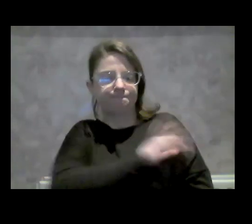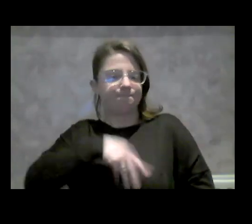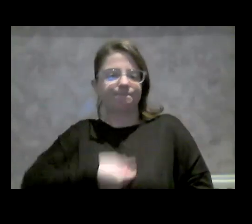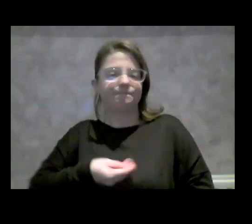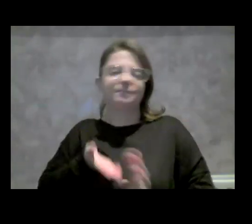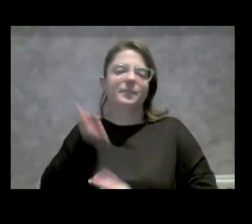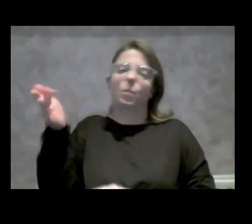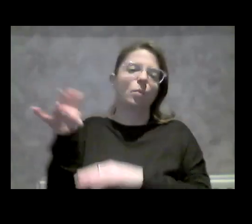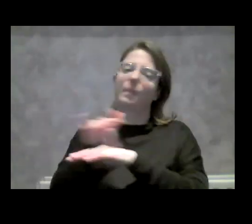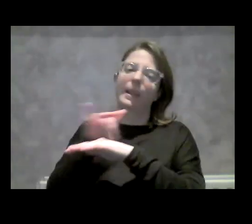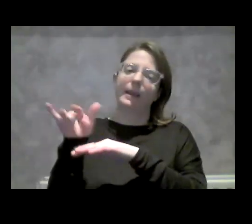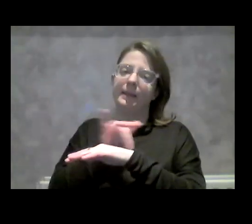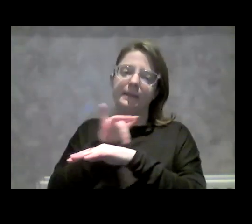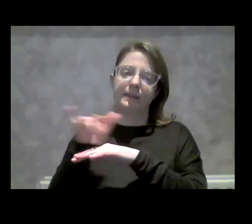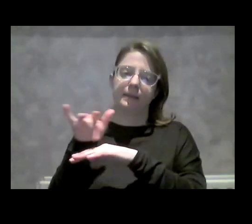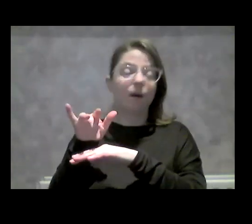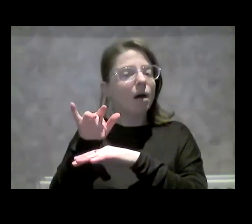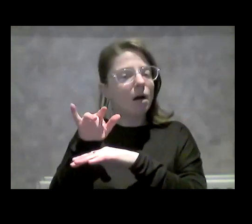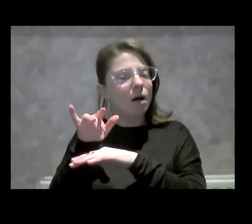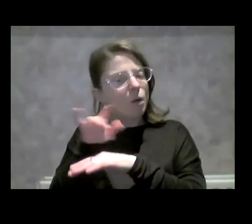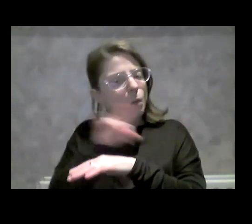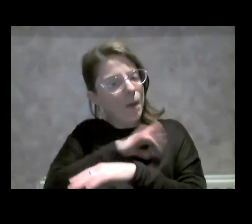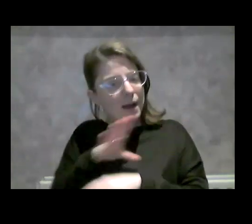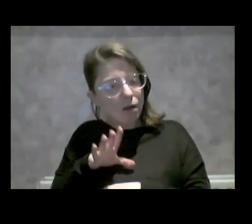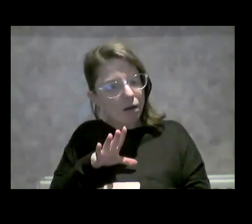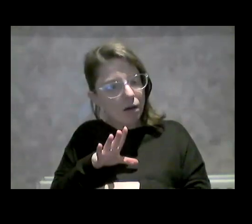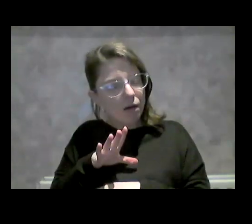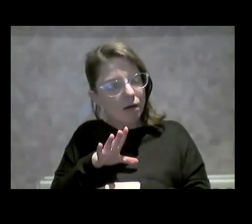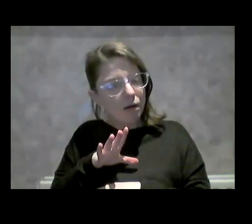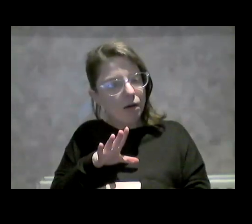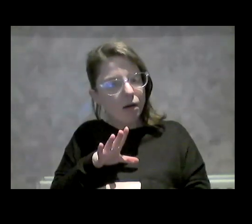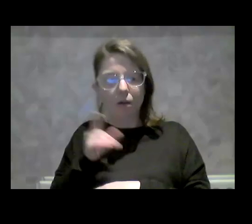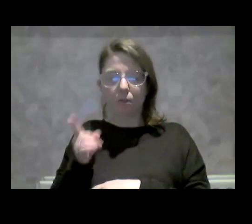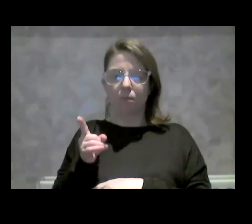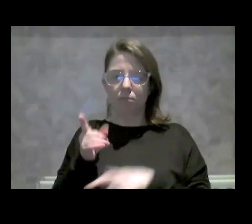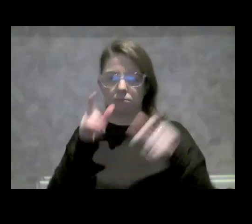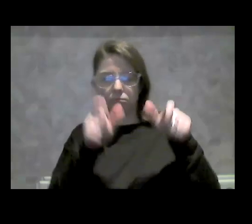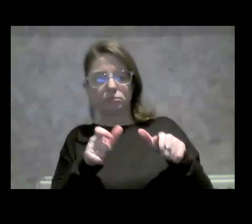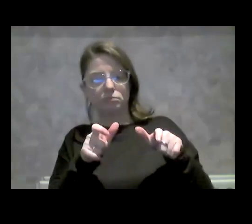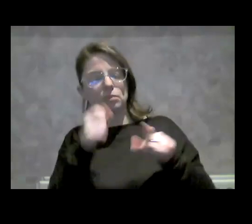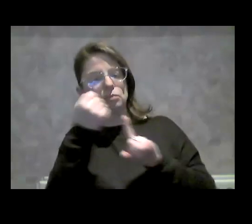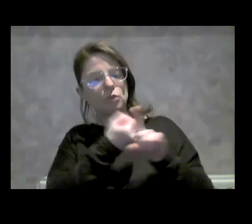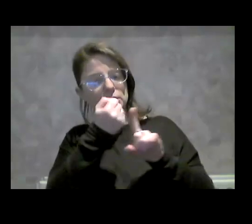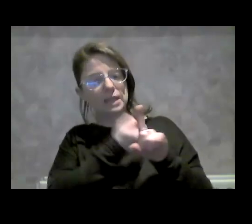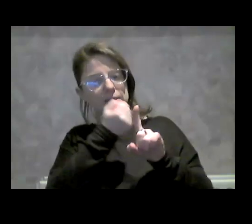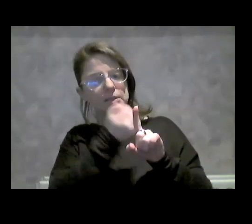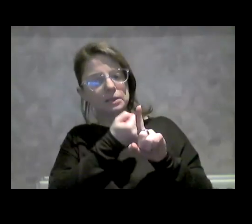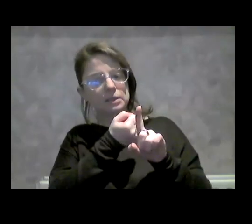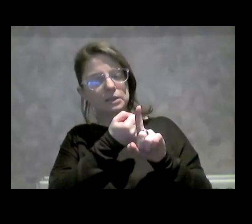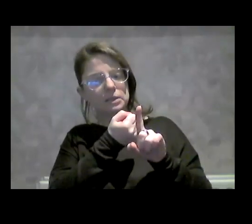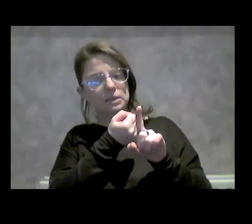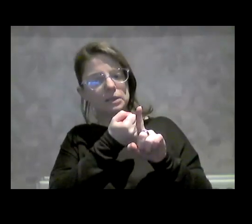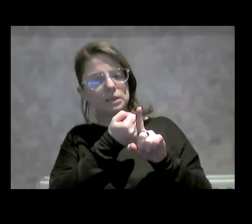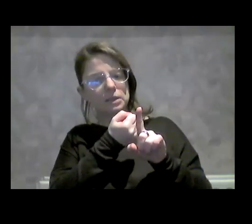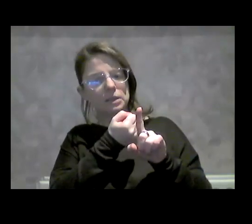play. Why not? They stayed at the protest. No, I